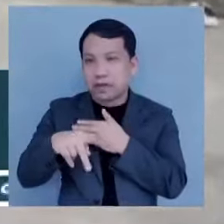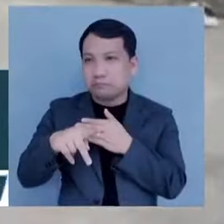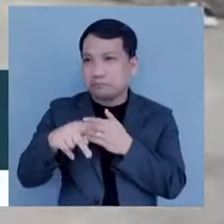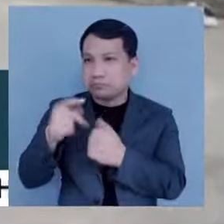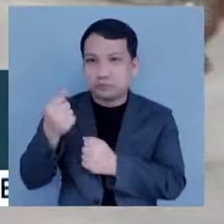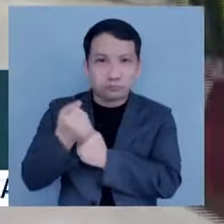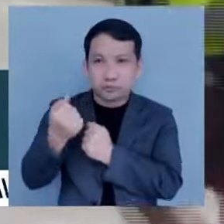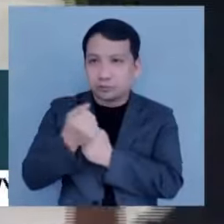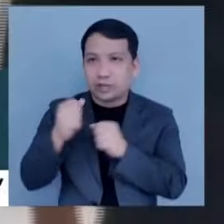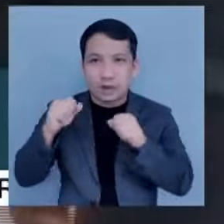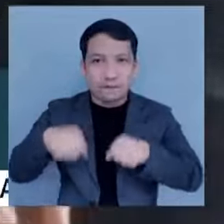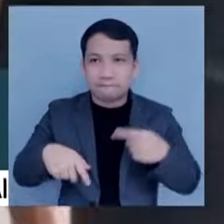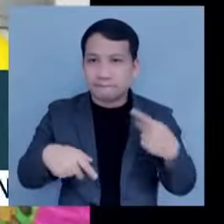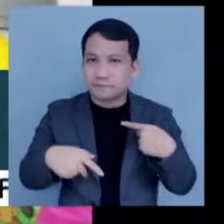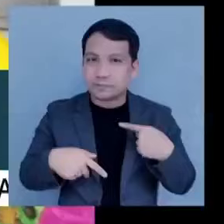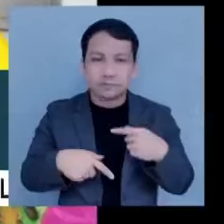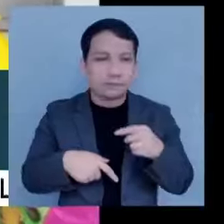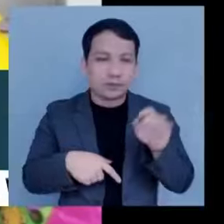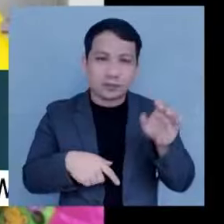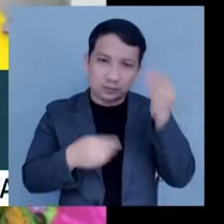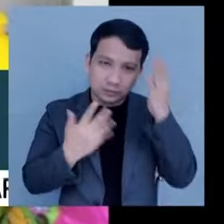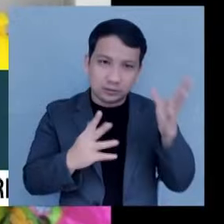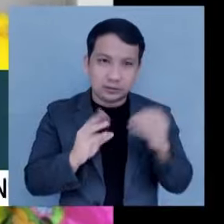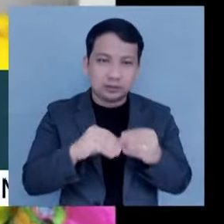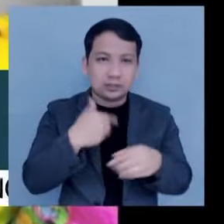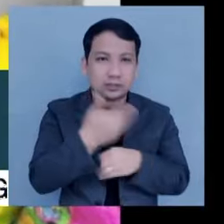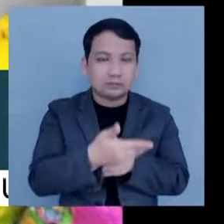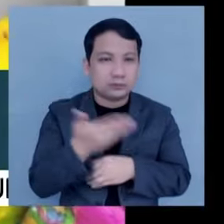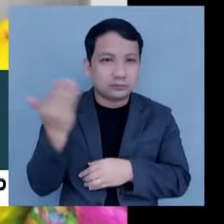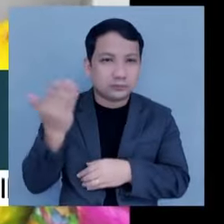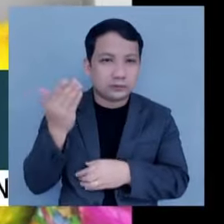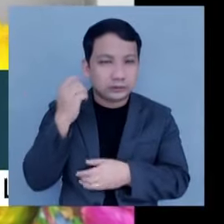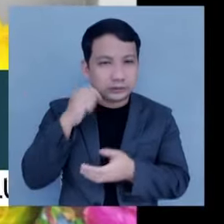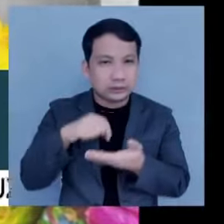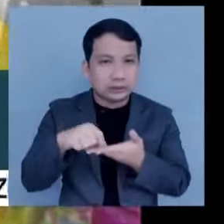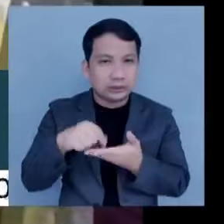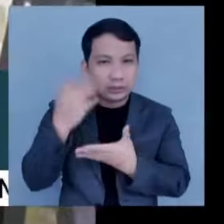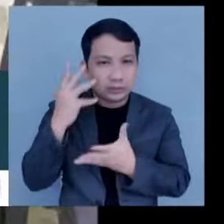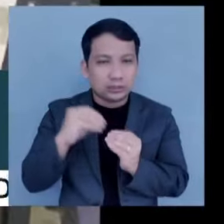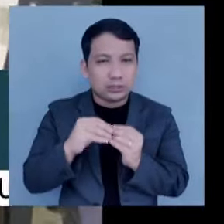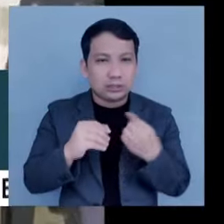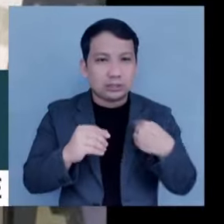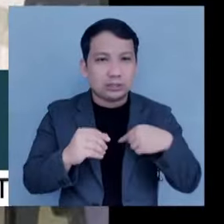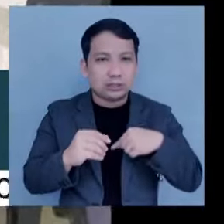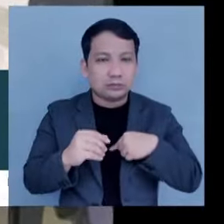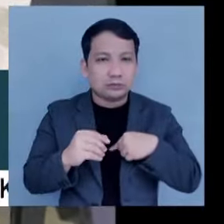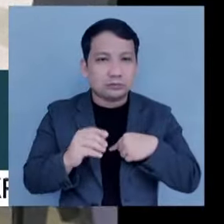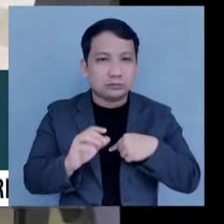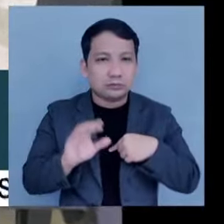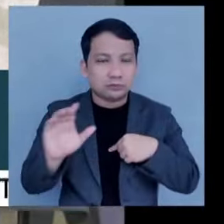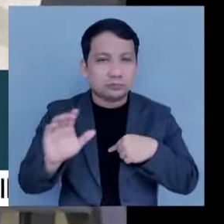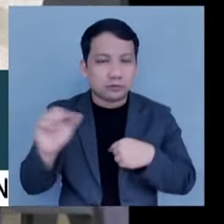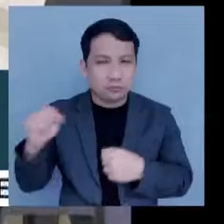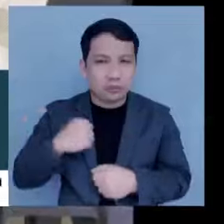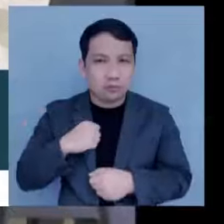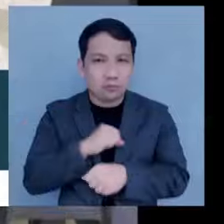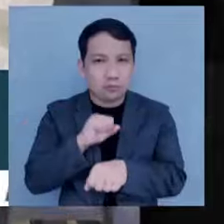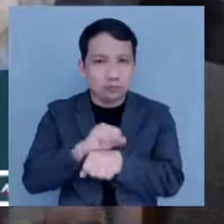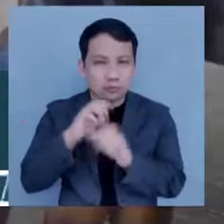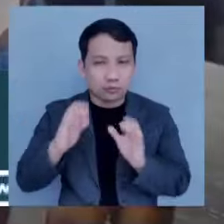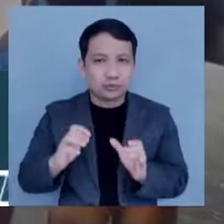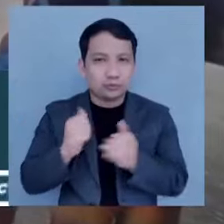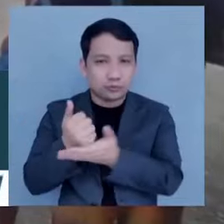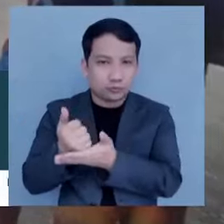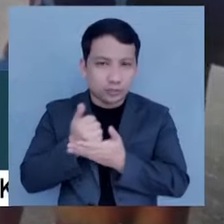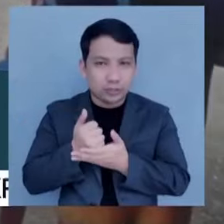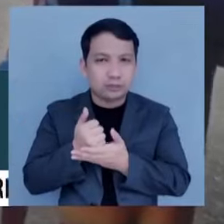point, I spoke to Secretary Laguesma yesterday, and he's providing us TUPAD or emergency workers to help augment the